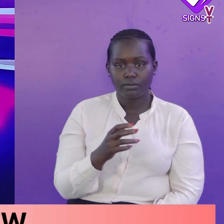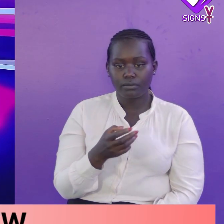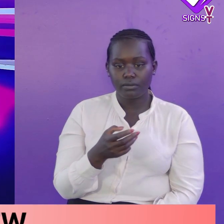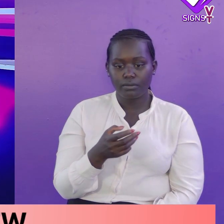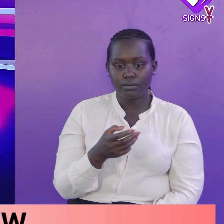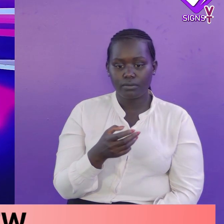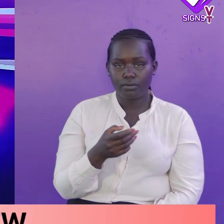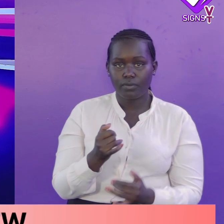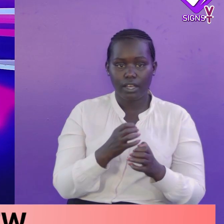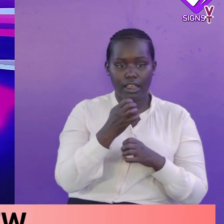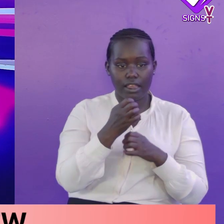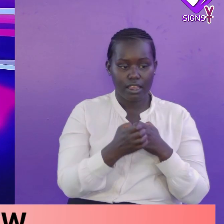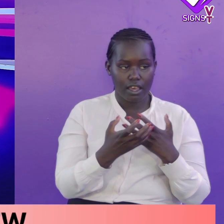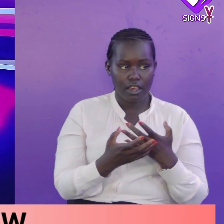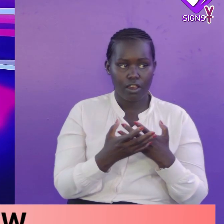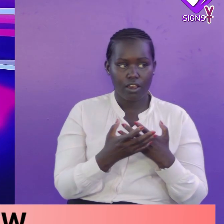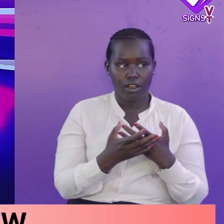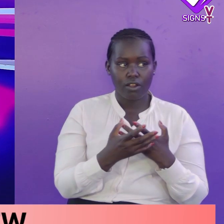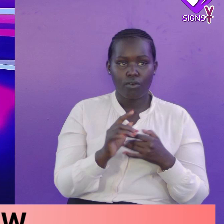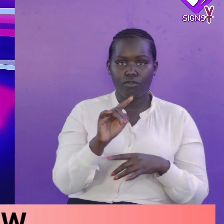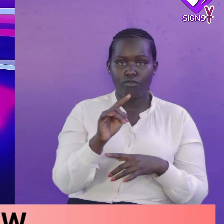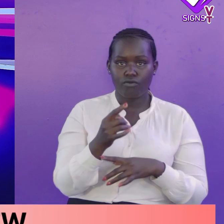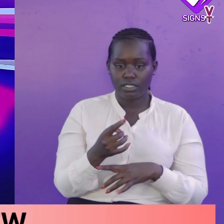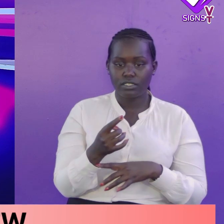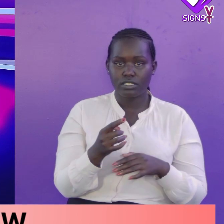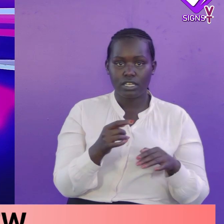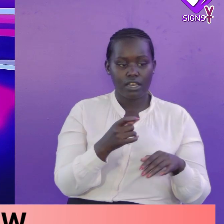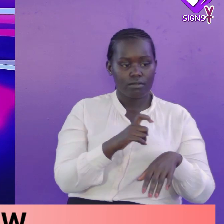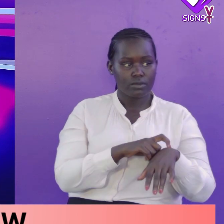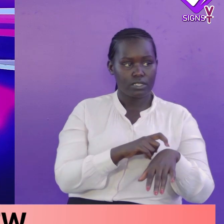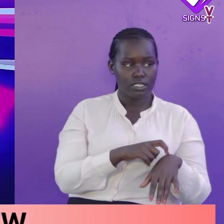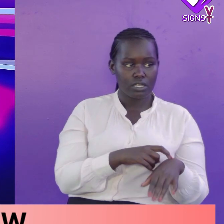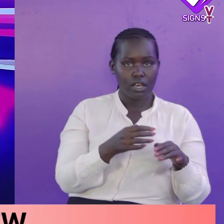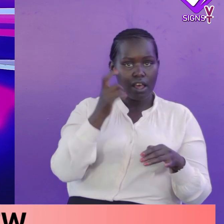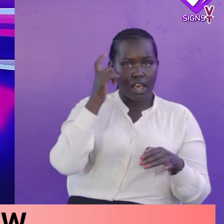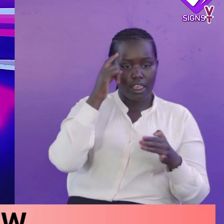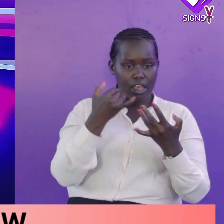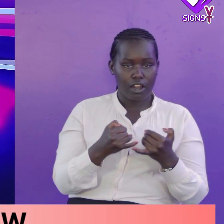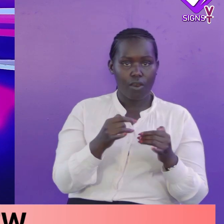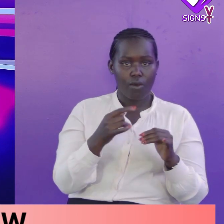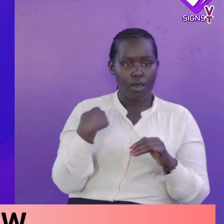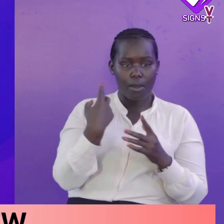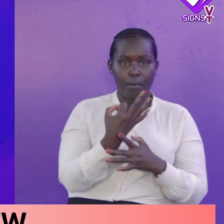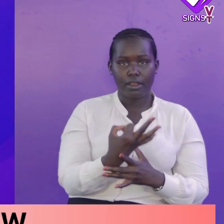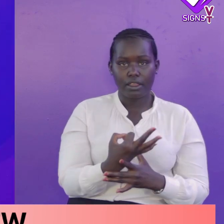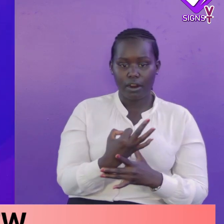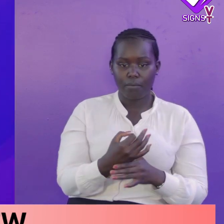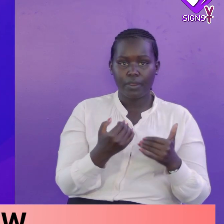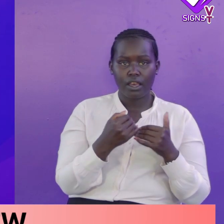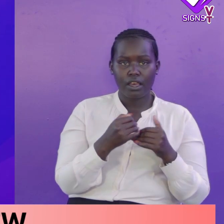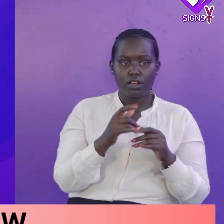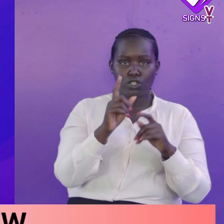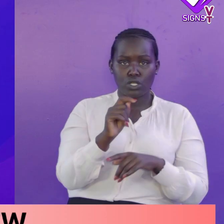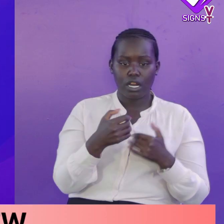by the end of the first leg of this season? Because I think they are now number 3. Yeah, Tottenham will maintain that pace, because I